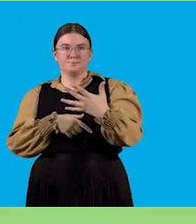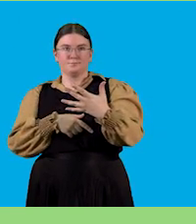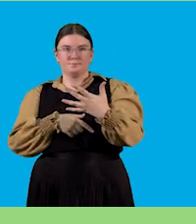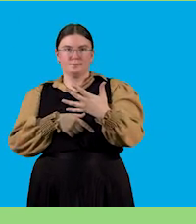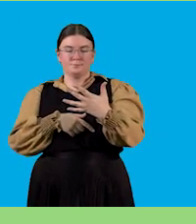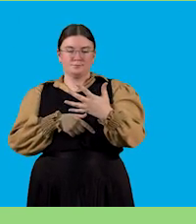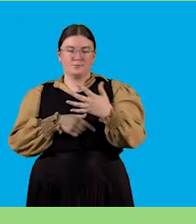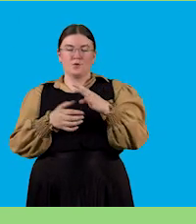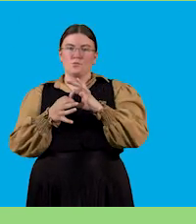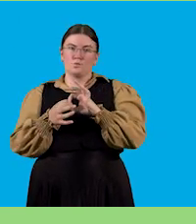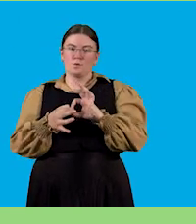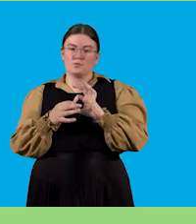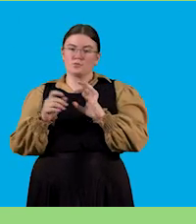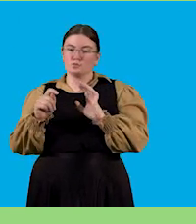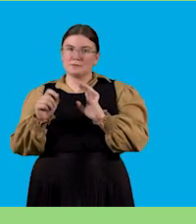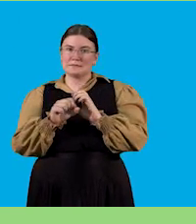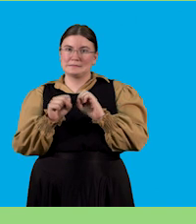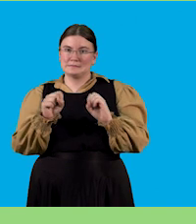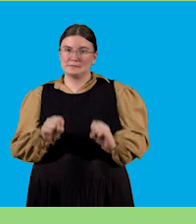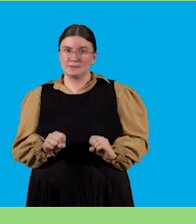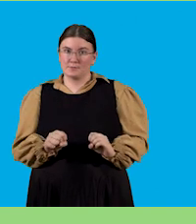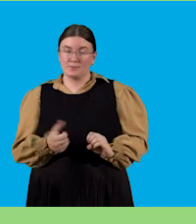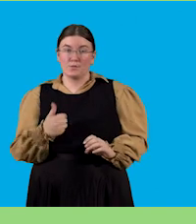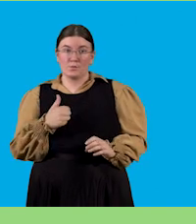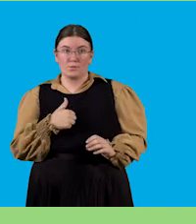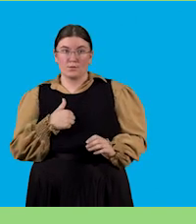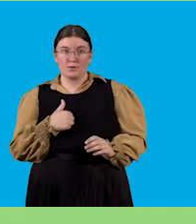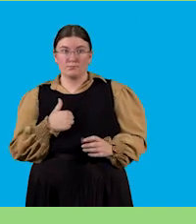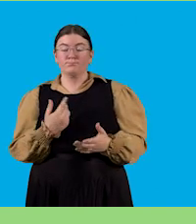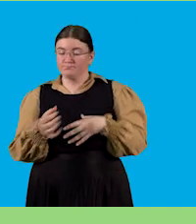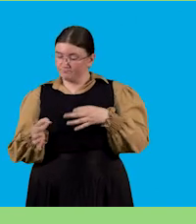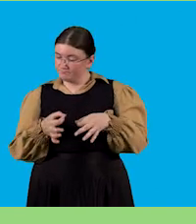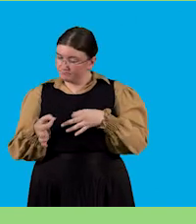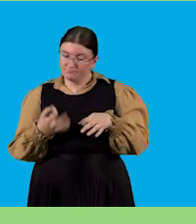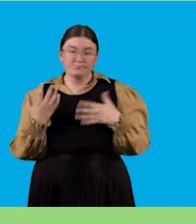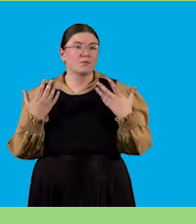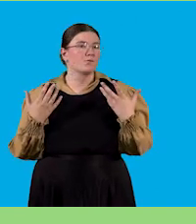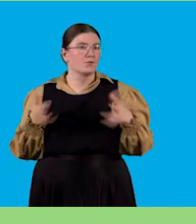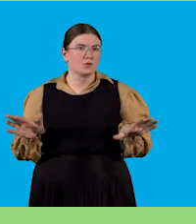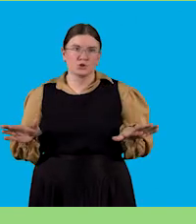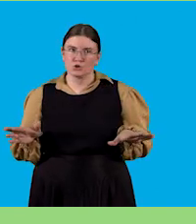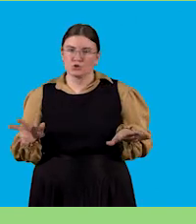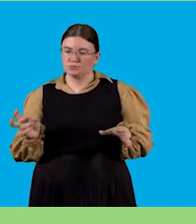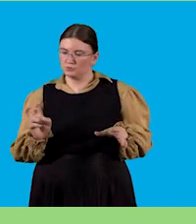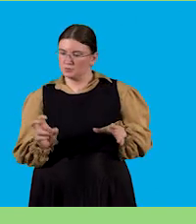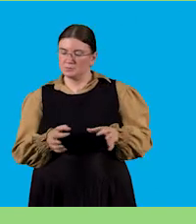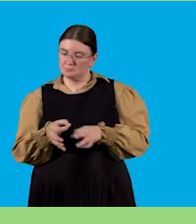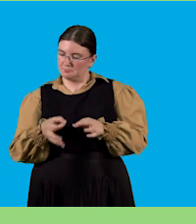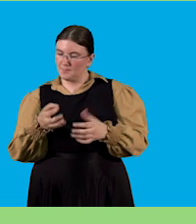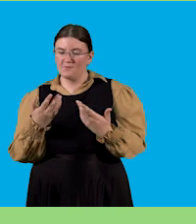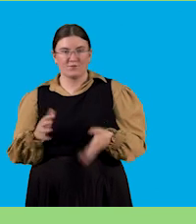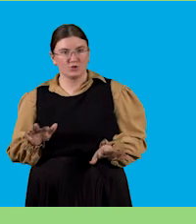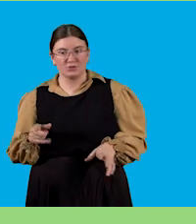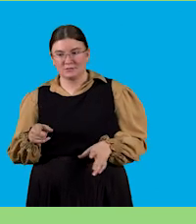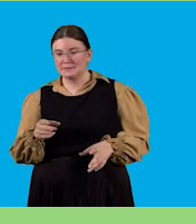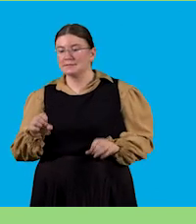at relating to the excretory system. So we were able to provide a description on the excretory system, and